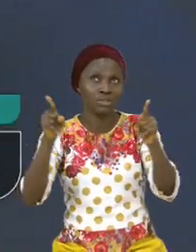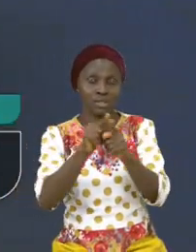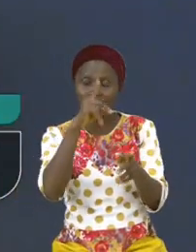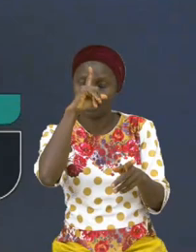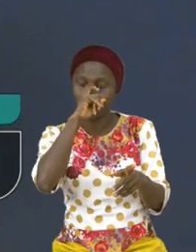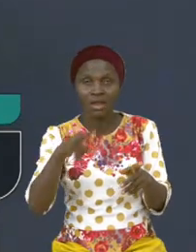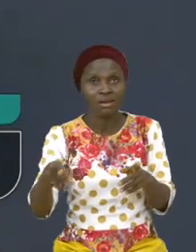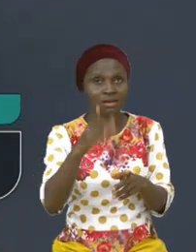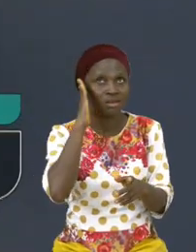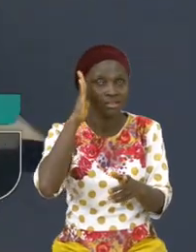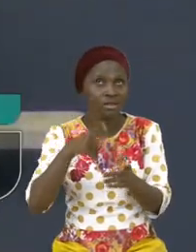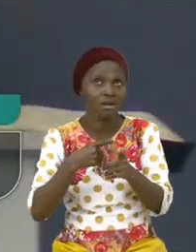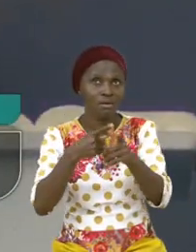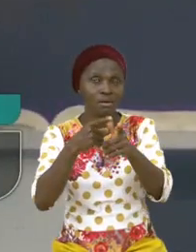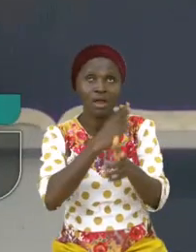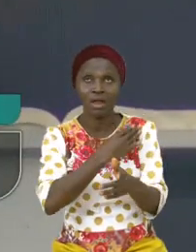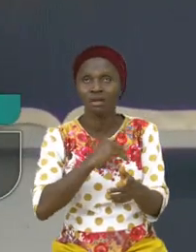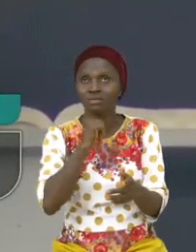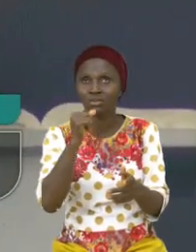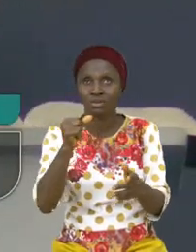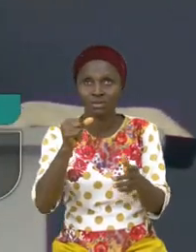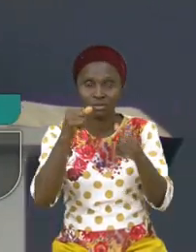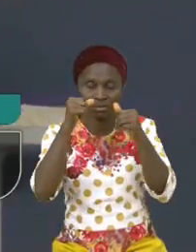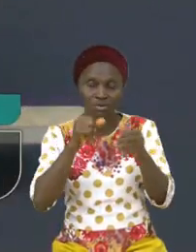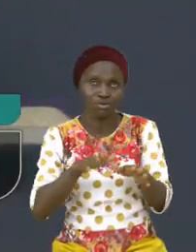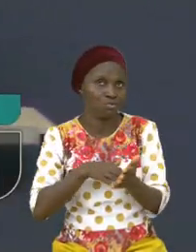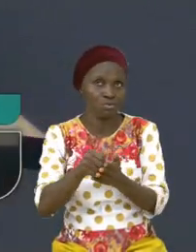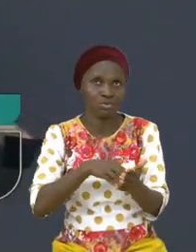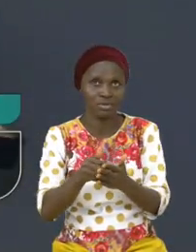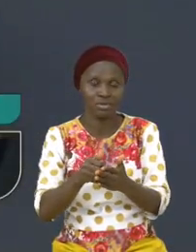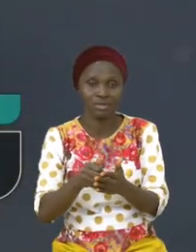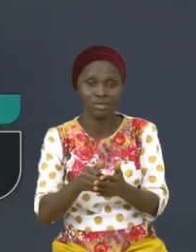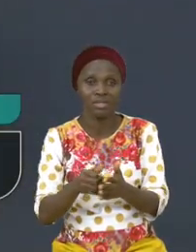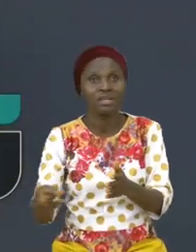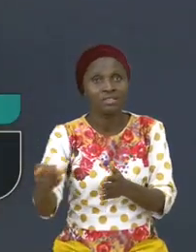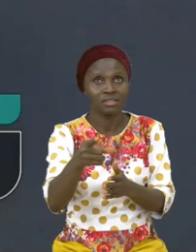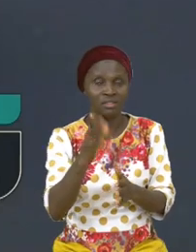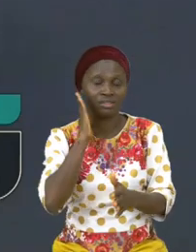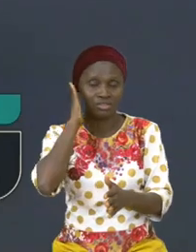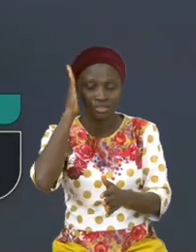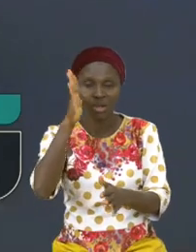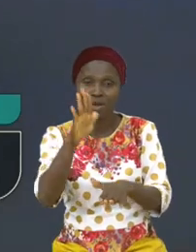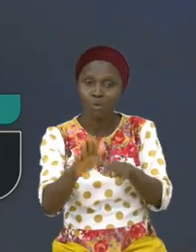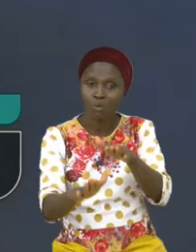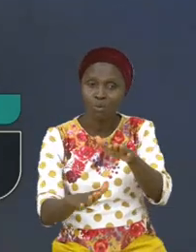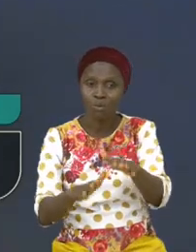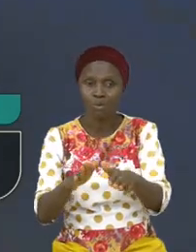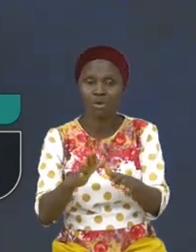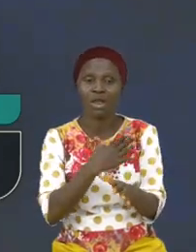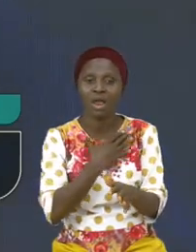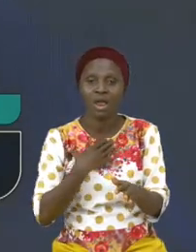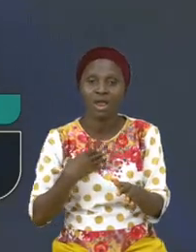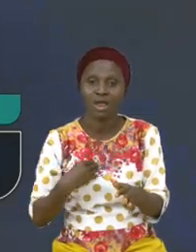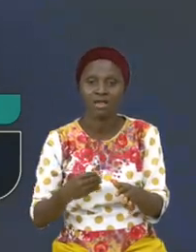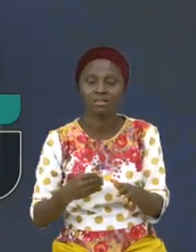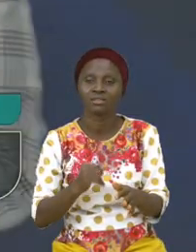shall run and not be weary. And they shall walk and they